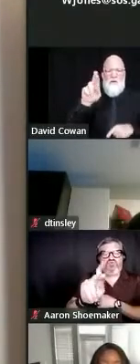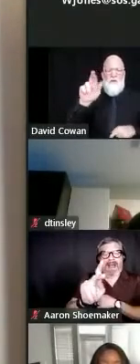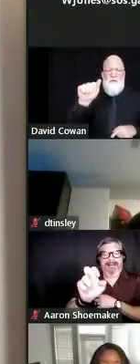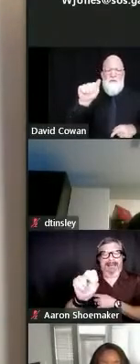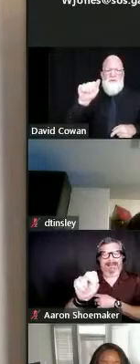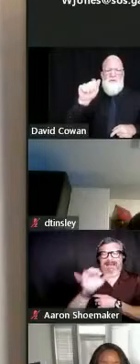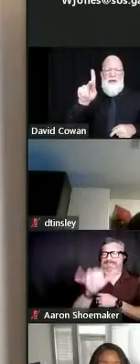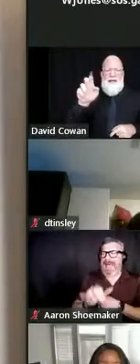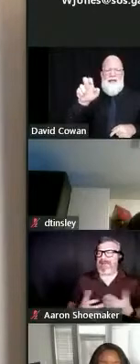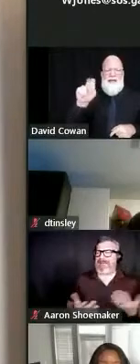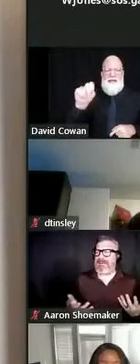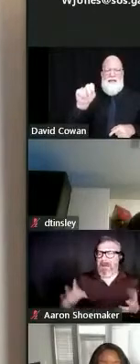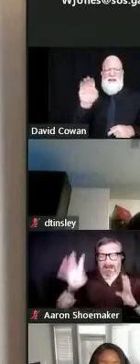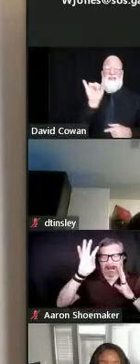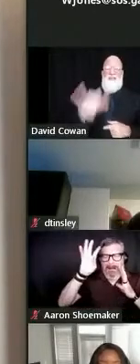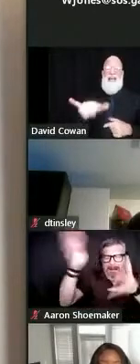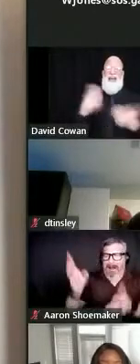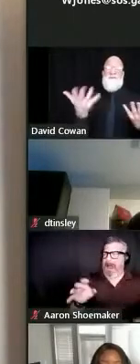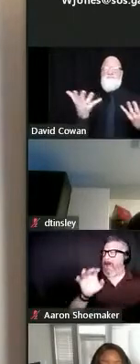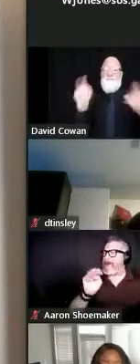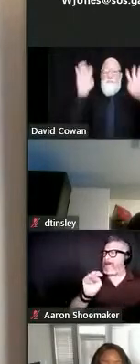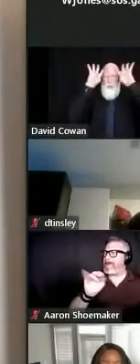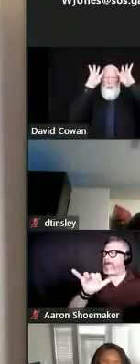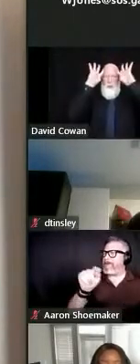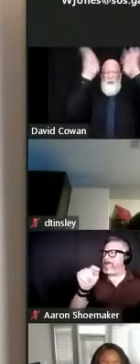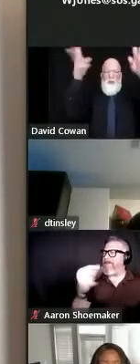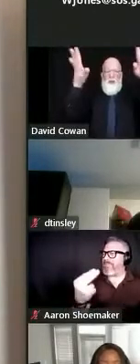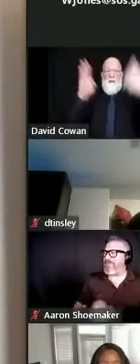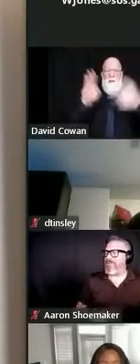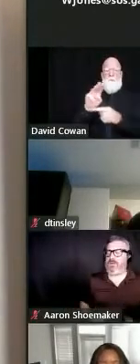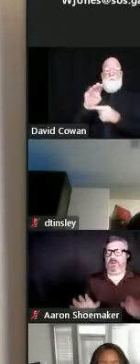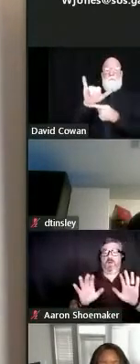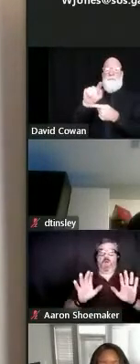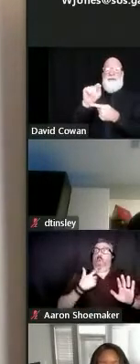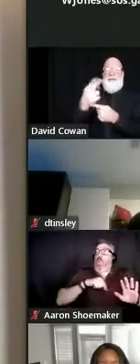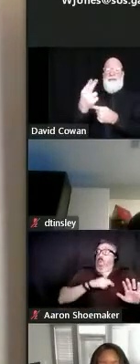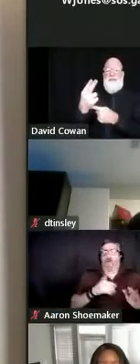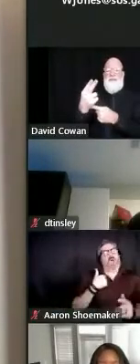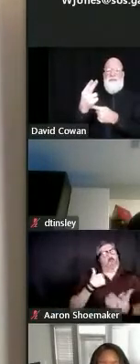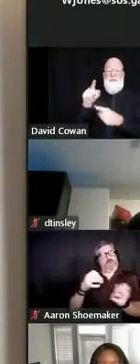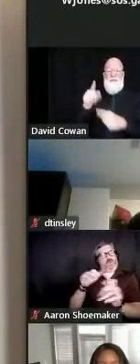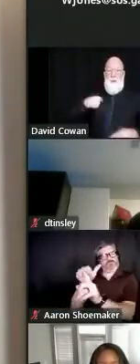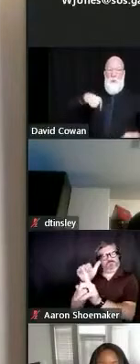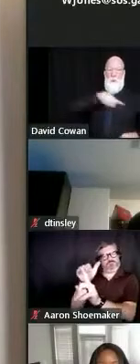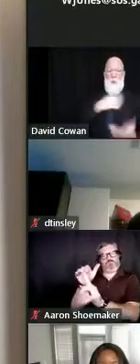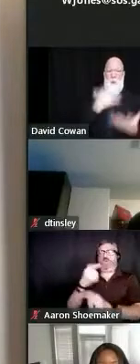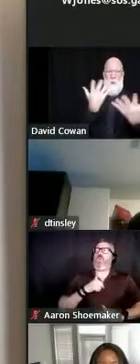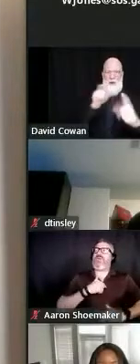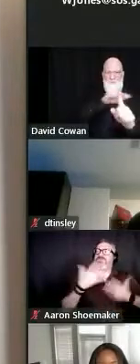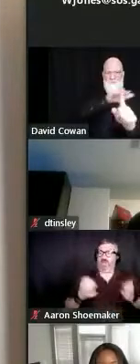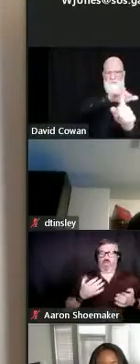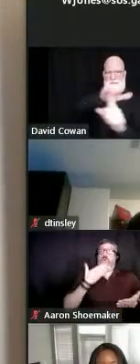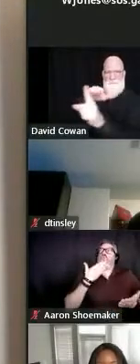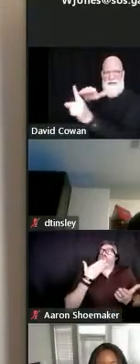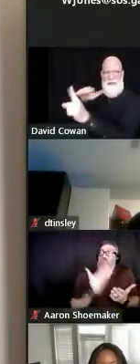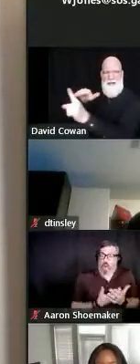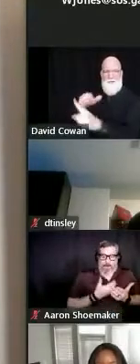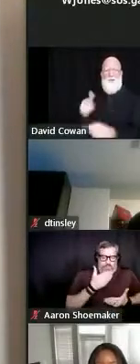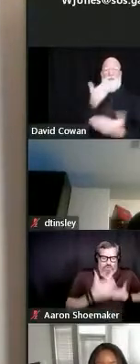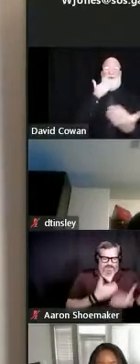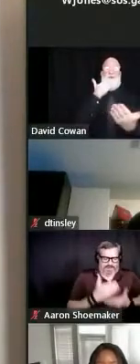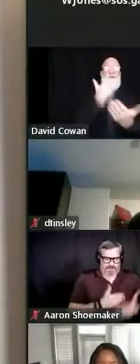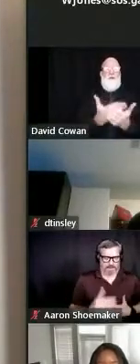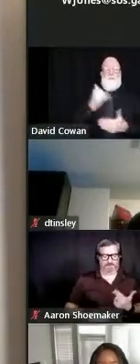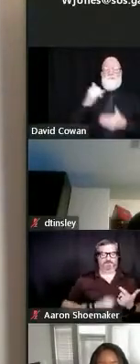two-minute wait times uh we had good processing we got through the uh counting of the ballots in in relatively normal time